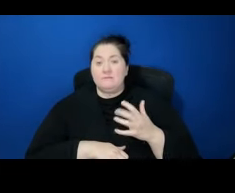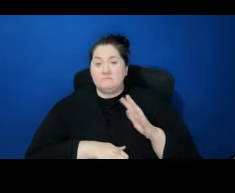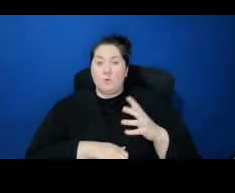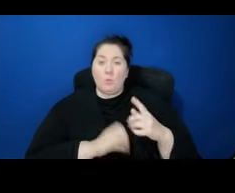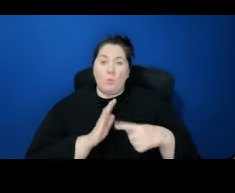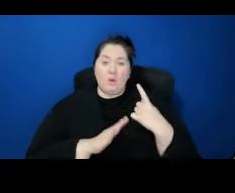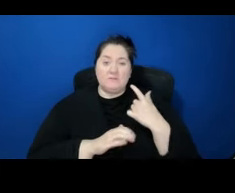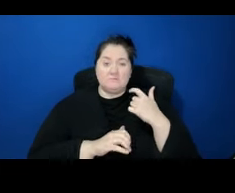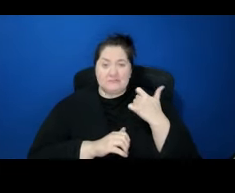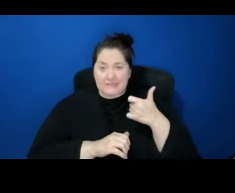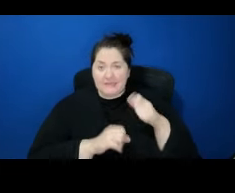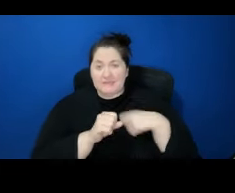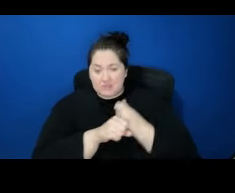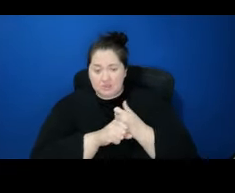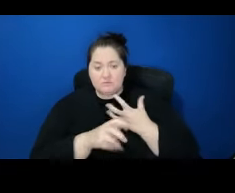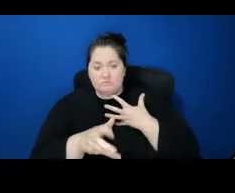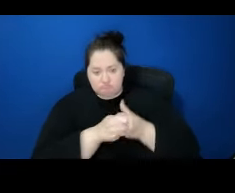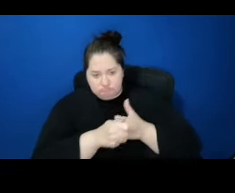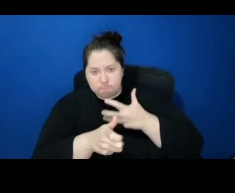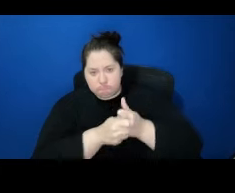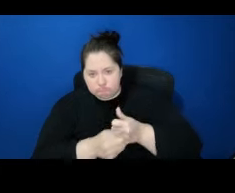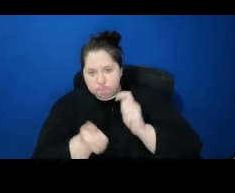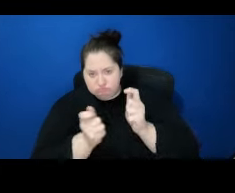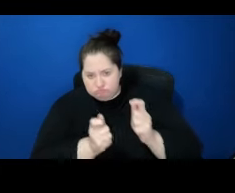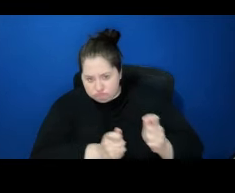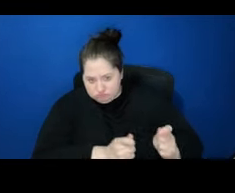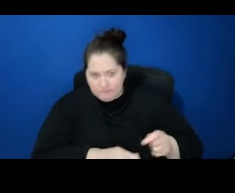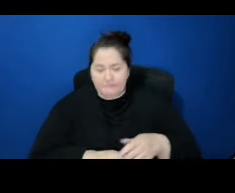once every 10 years.